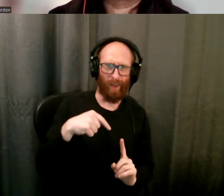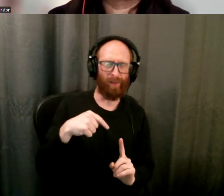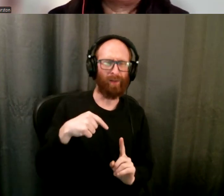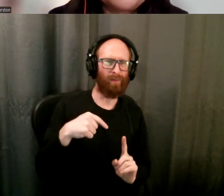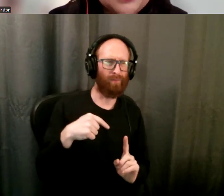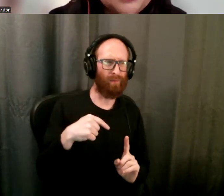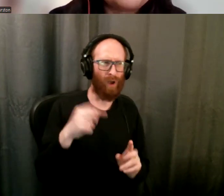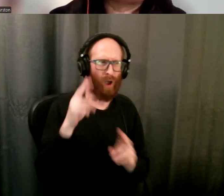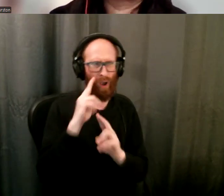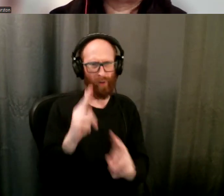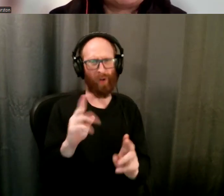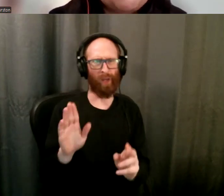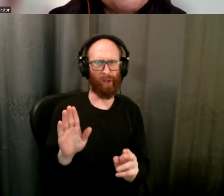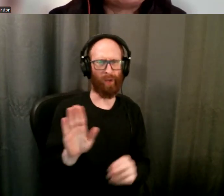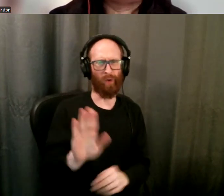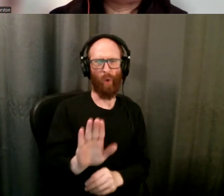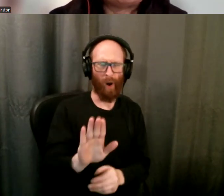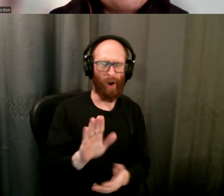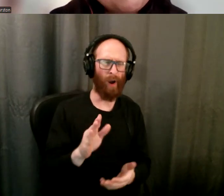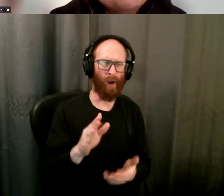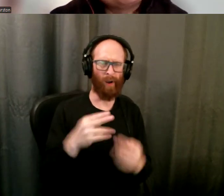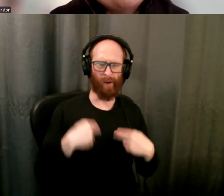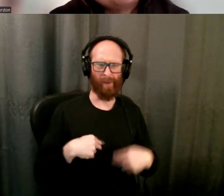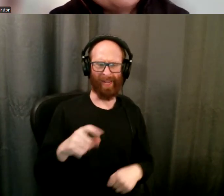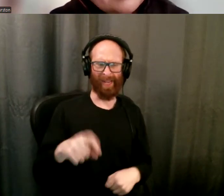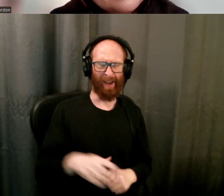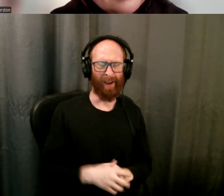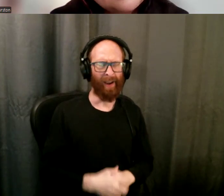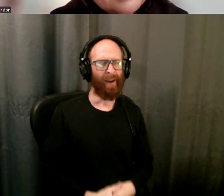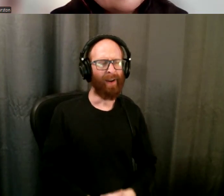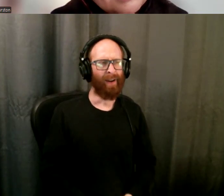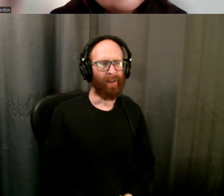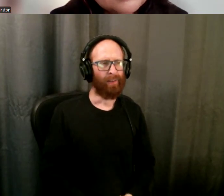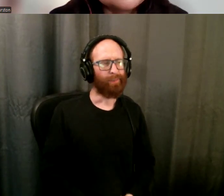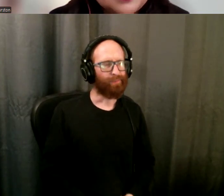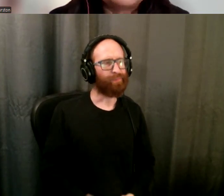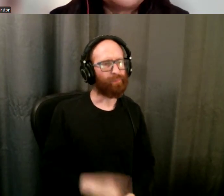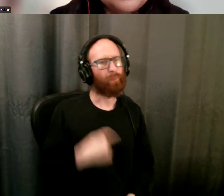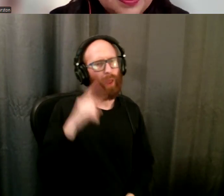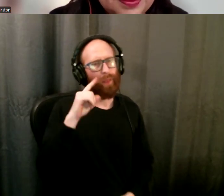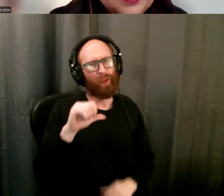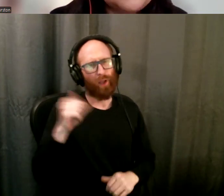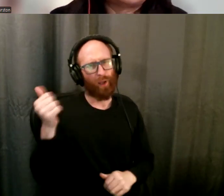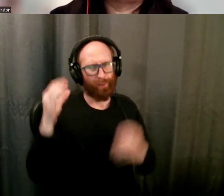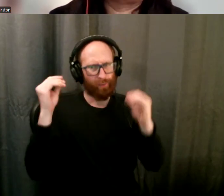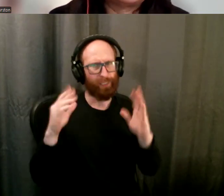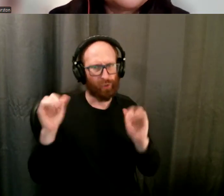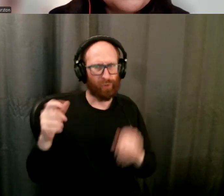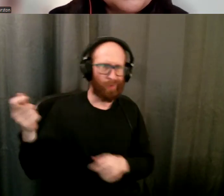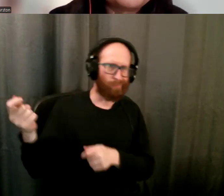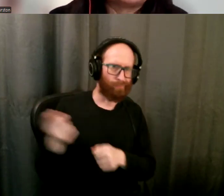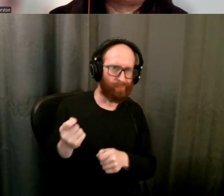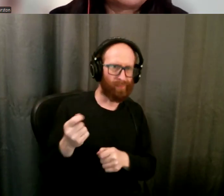need. So, and I think these are things that other teachers can get guest speakers, or they can get, doesn't even have to be